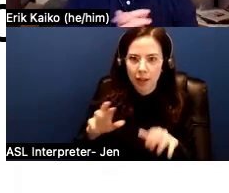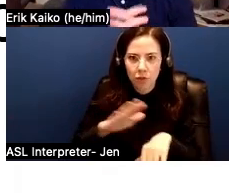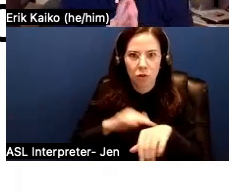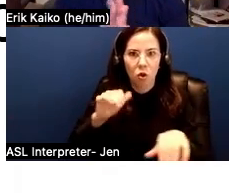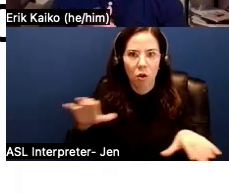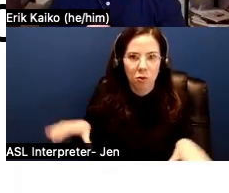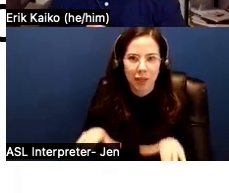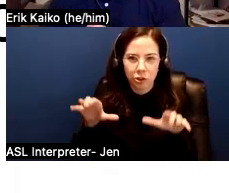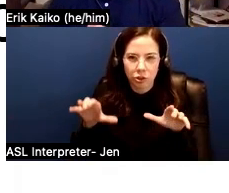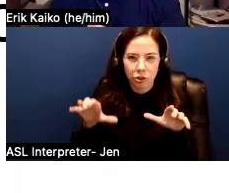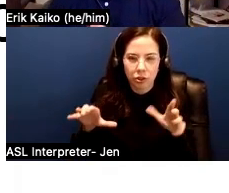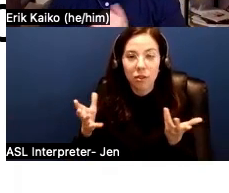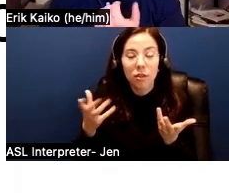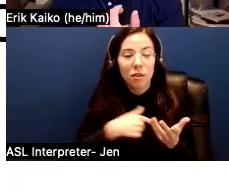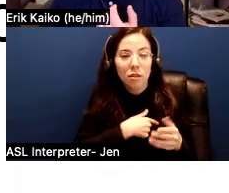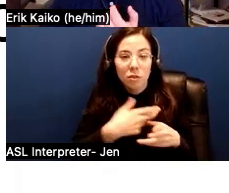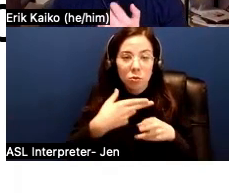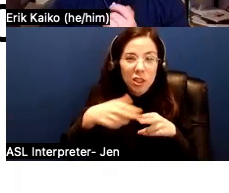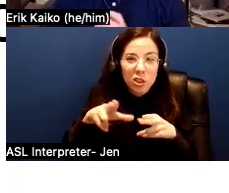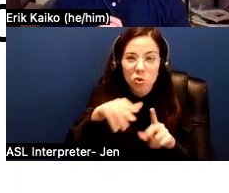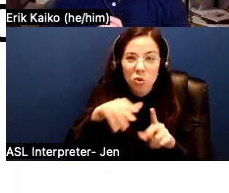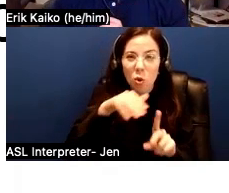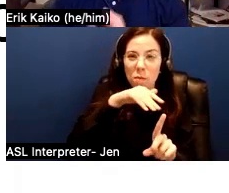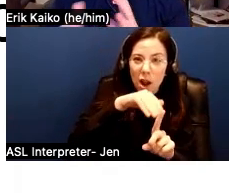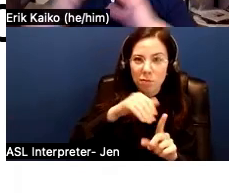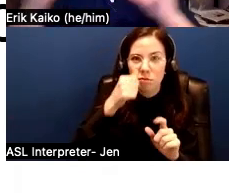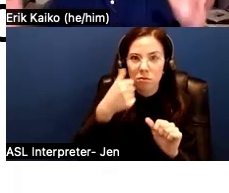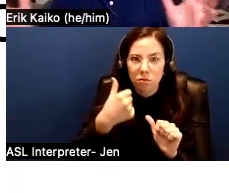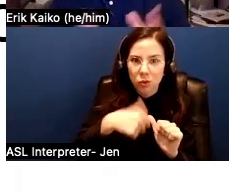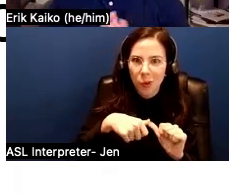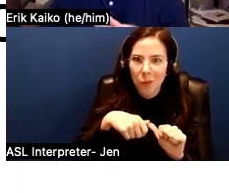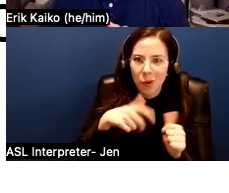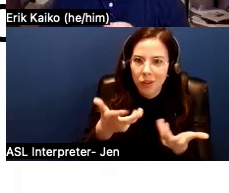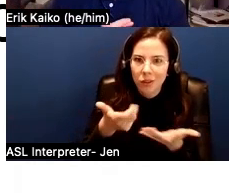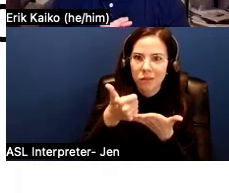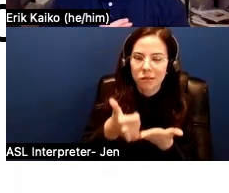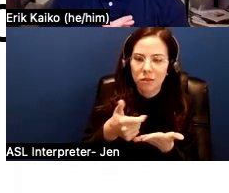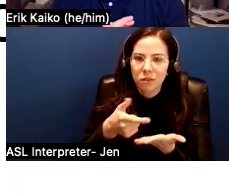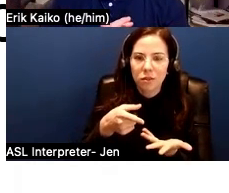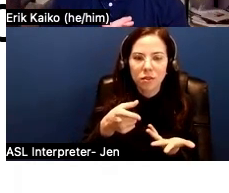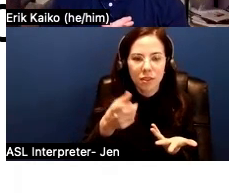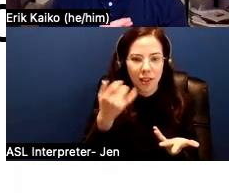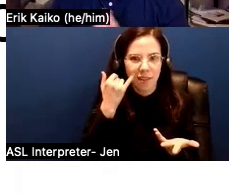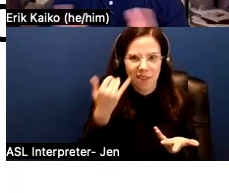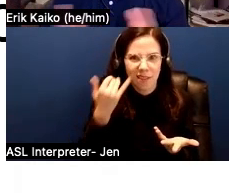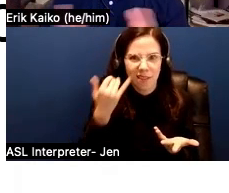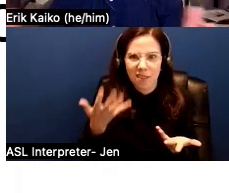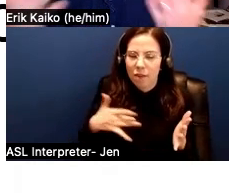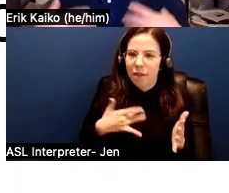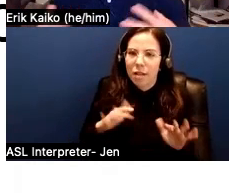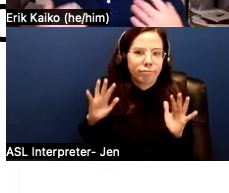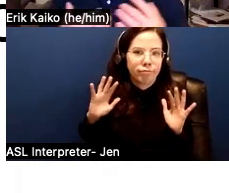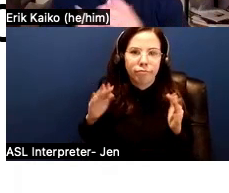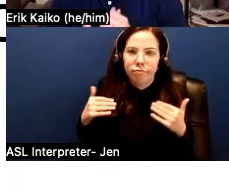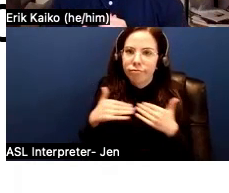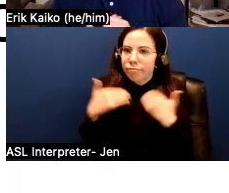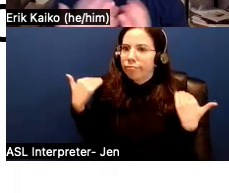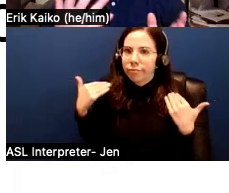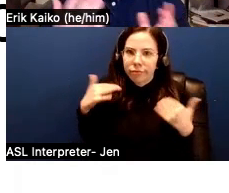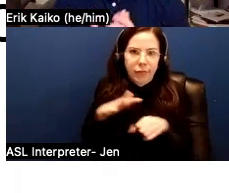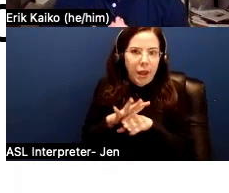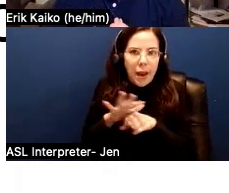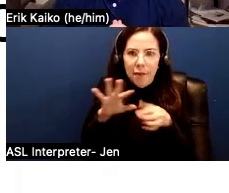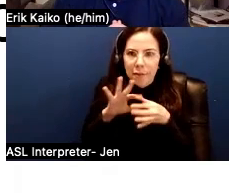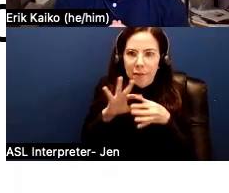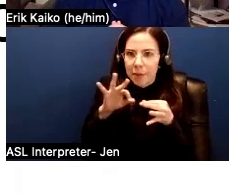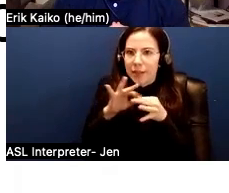quick, short and sweet prompt for people to act if they've already had enough sort of heavy messaging regarding those